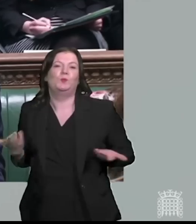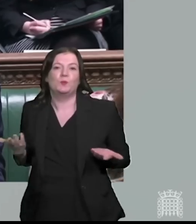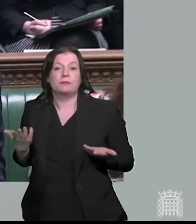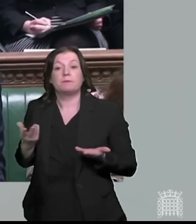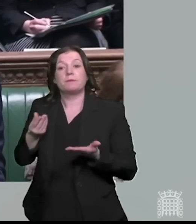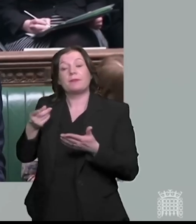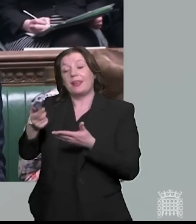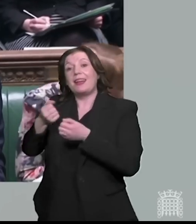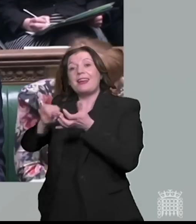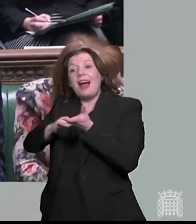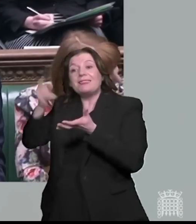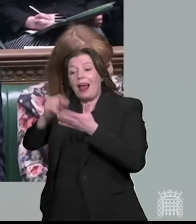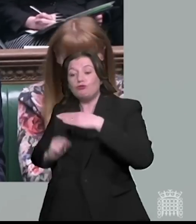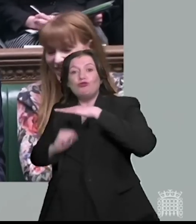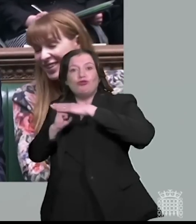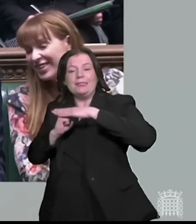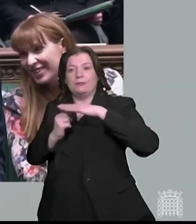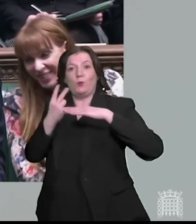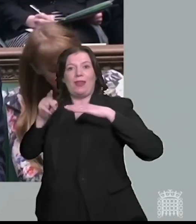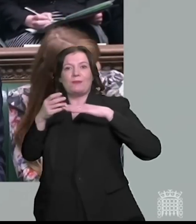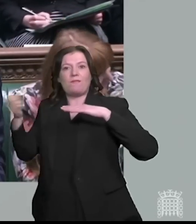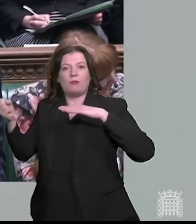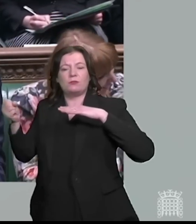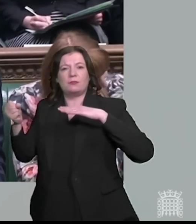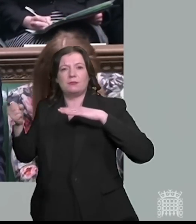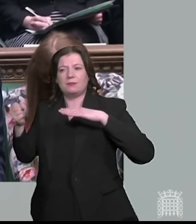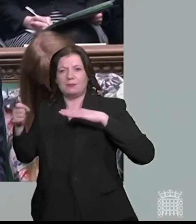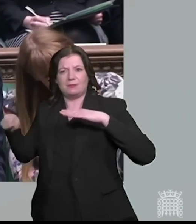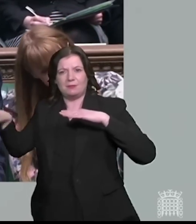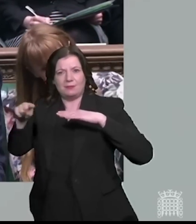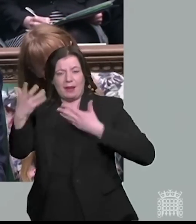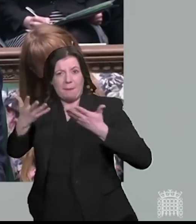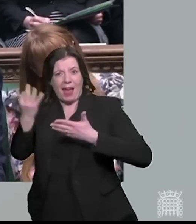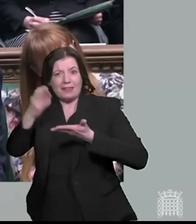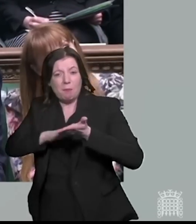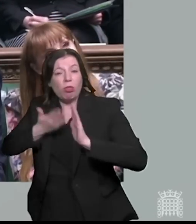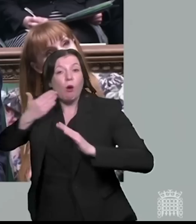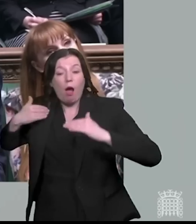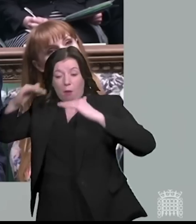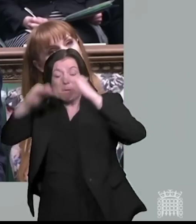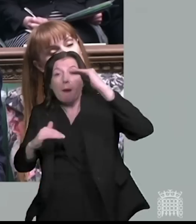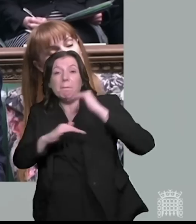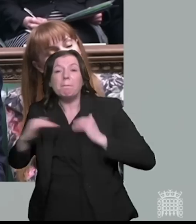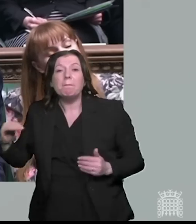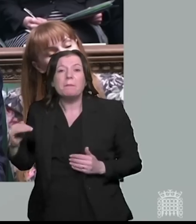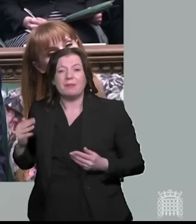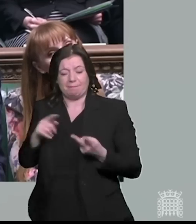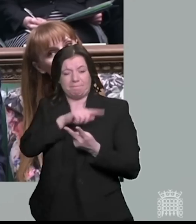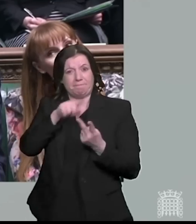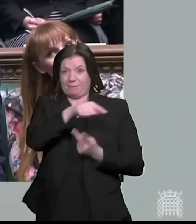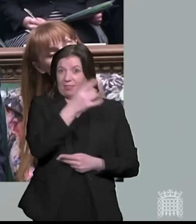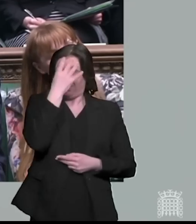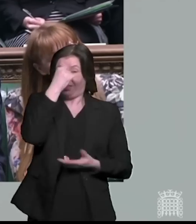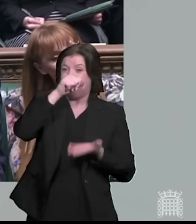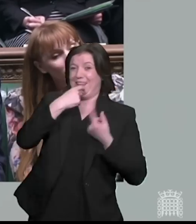price guarantee, the average energy bill has doubled in 18 months. Because of their recklessness, the average mortgage payment is